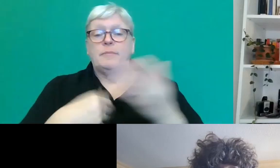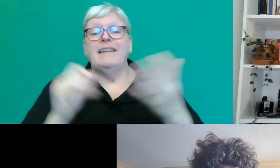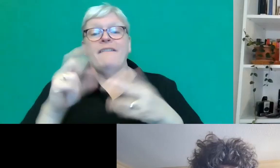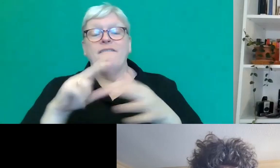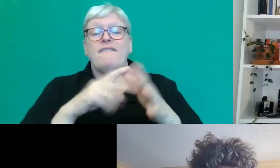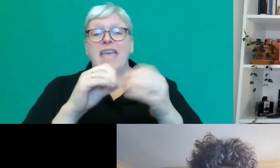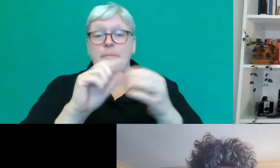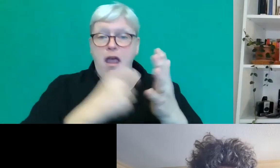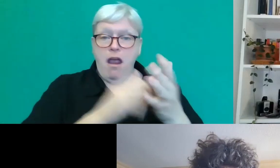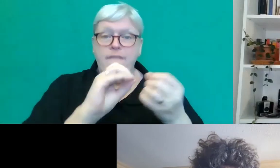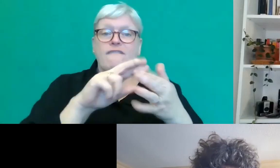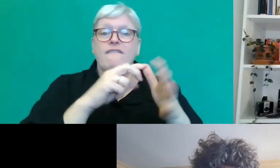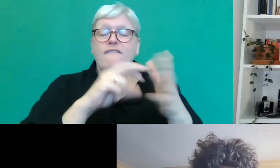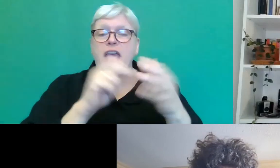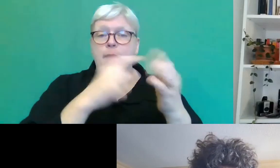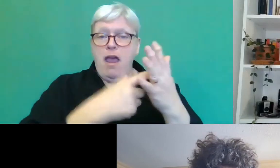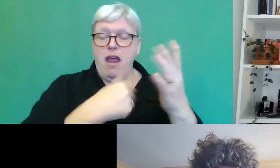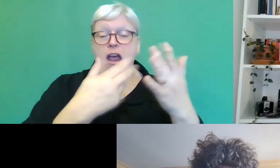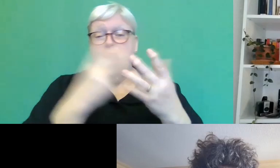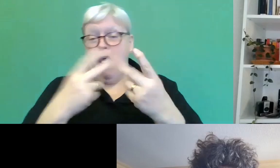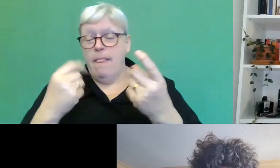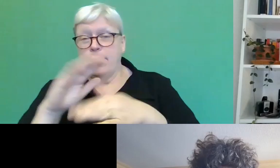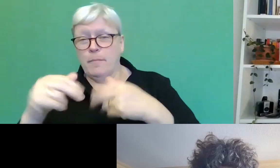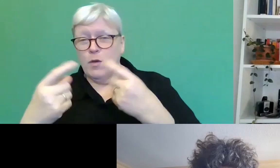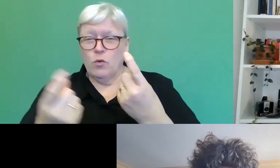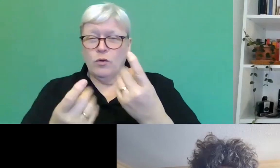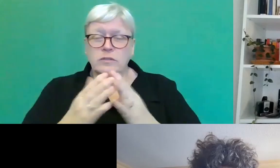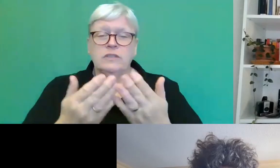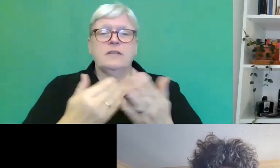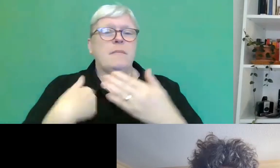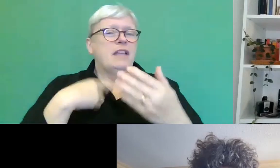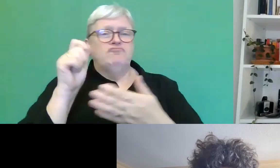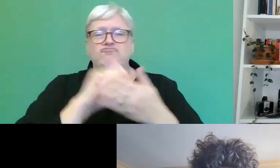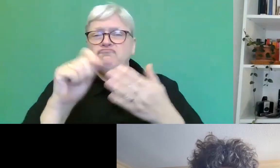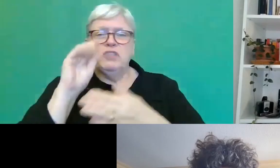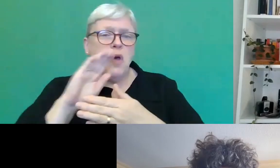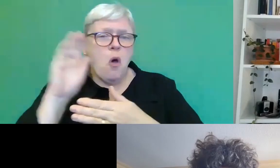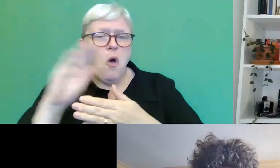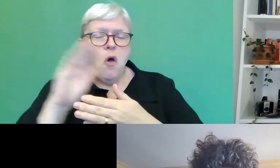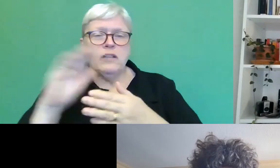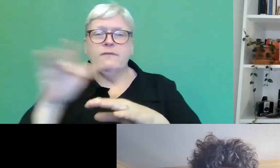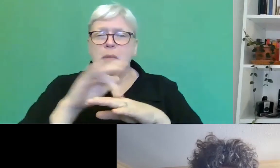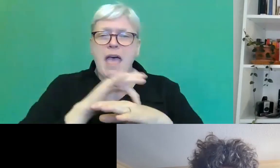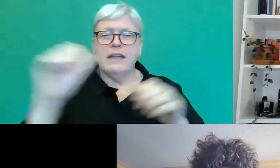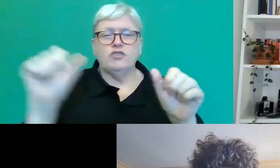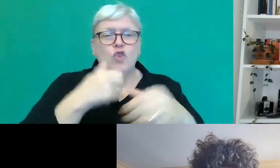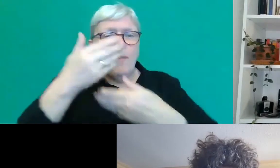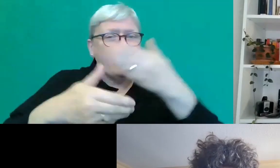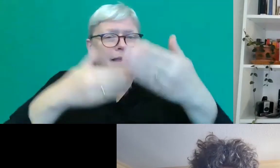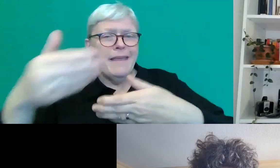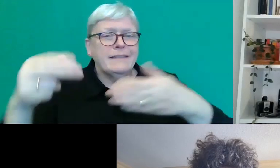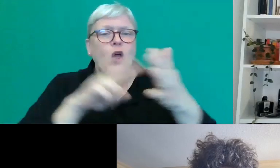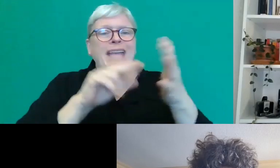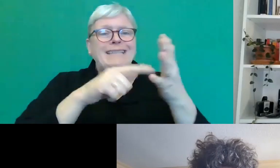year. Michael has also written pop songs for bands, short plays for National Theatre of Scotland and Edinburgh Art